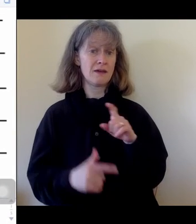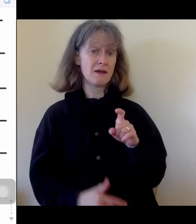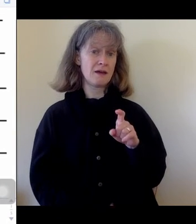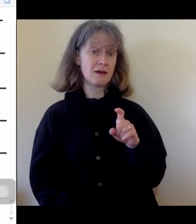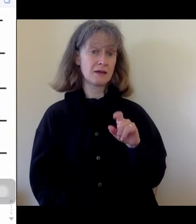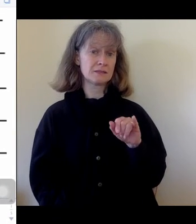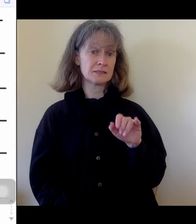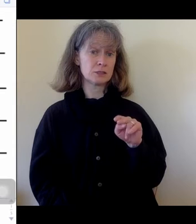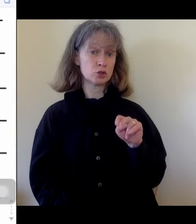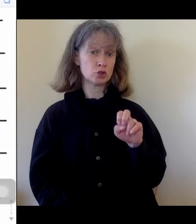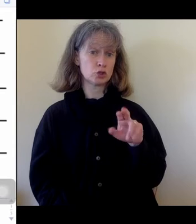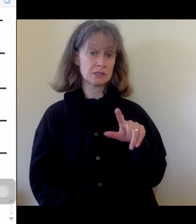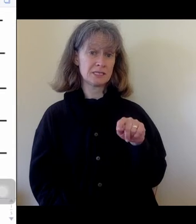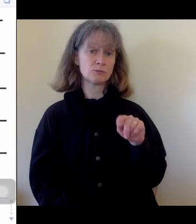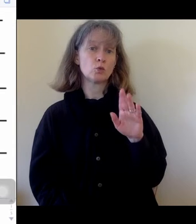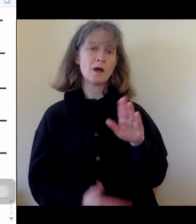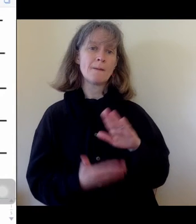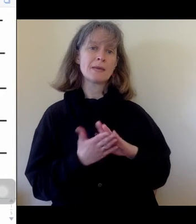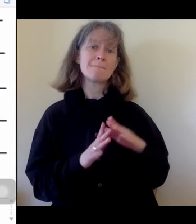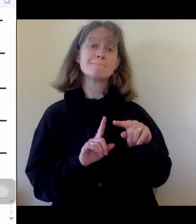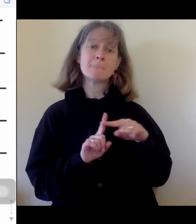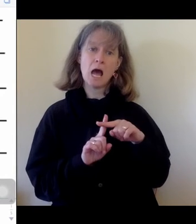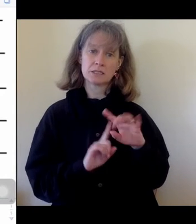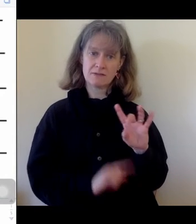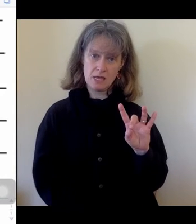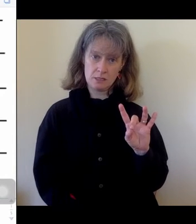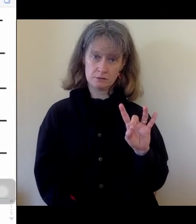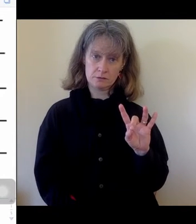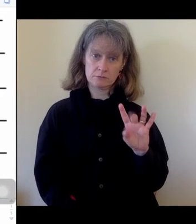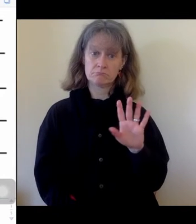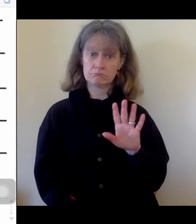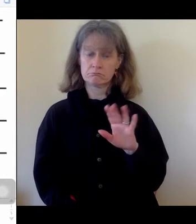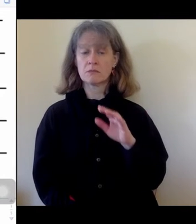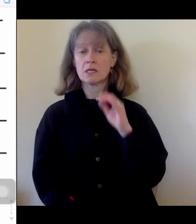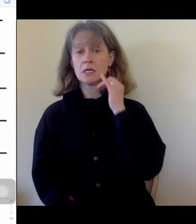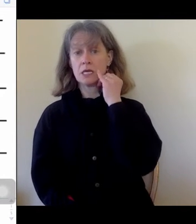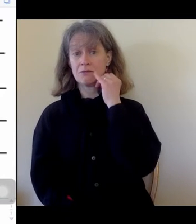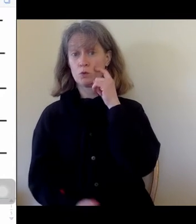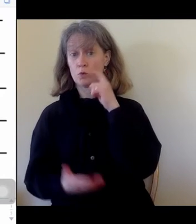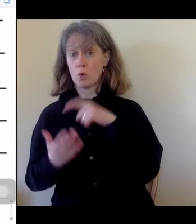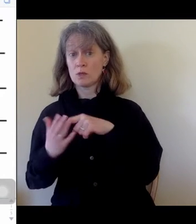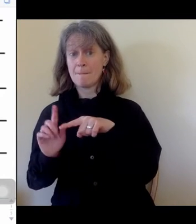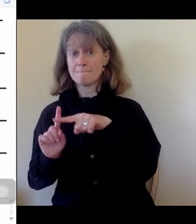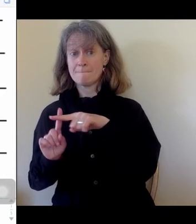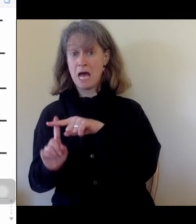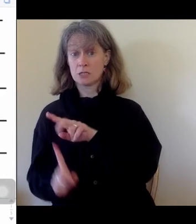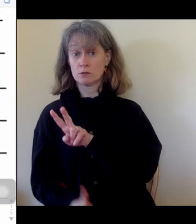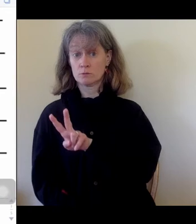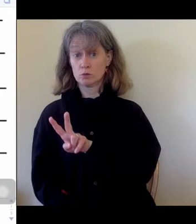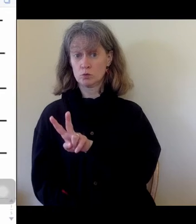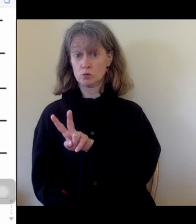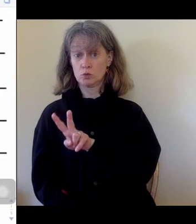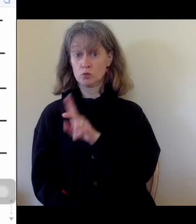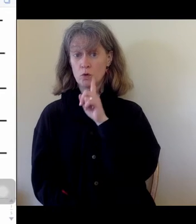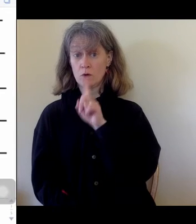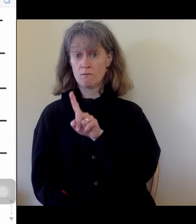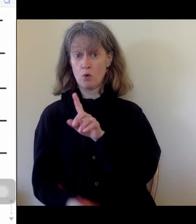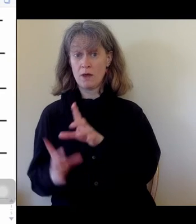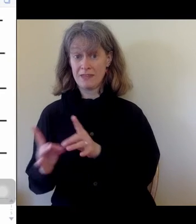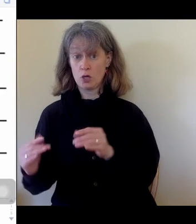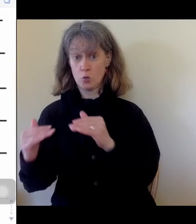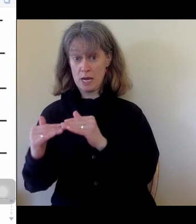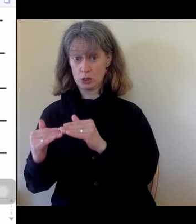for your x-intercept. And if you have +2 for your intercept or for your